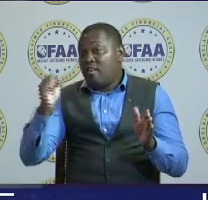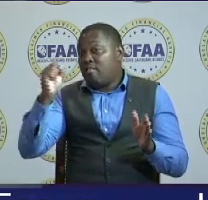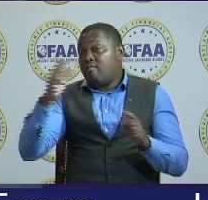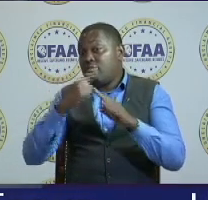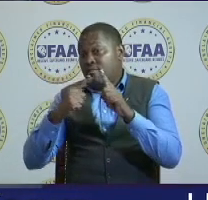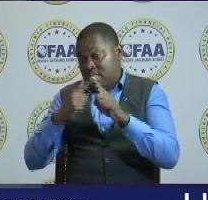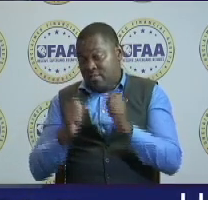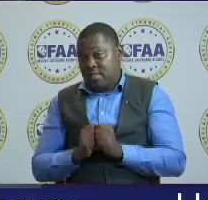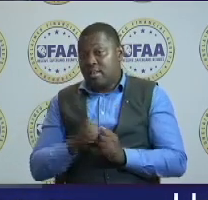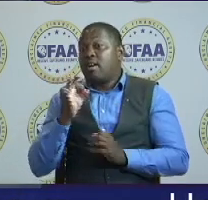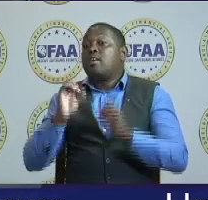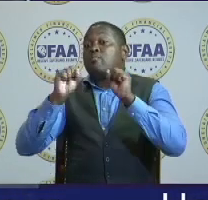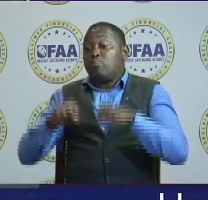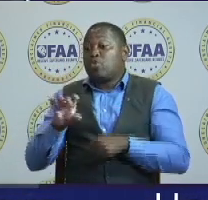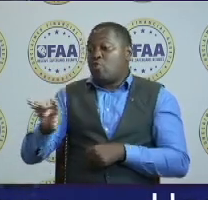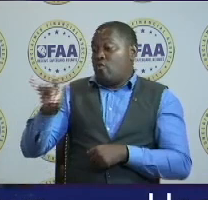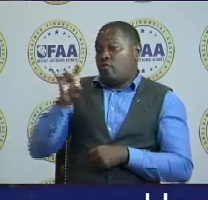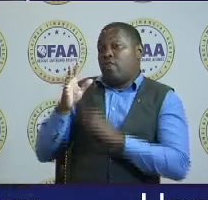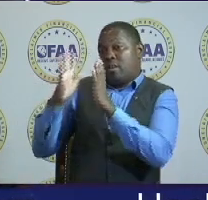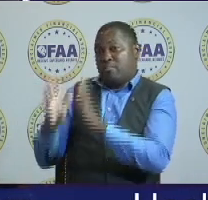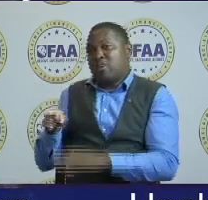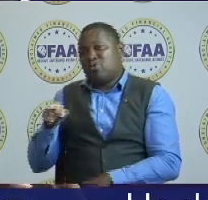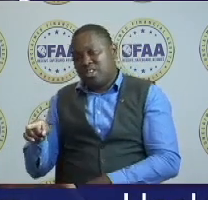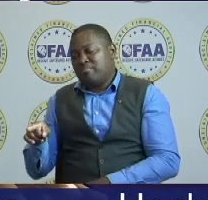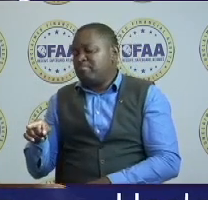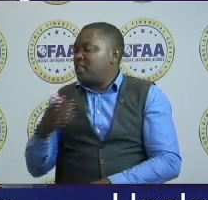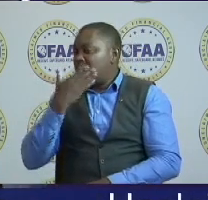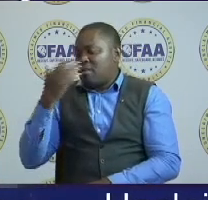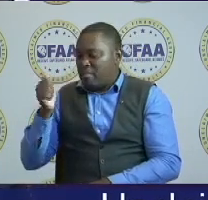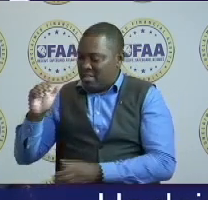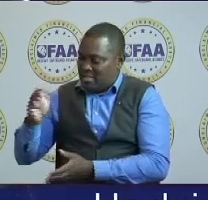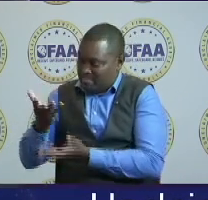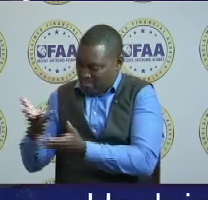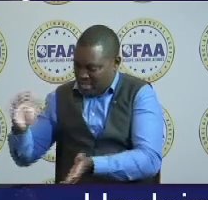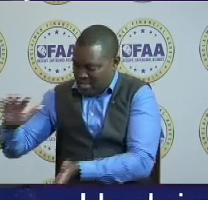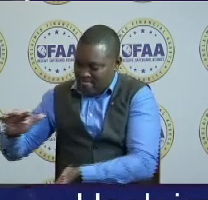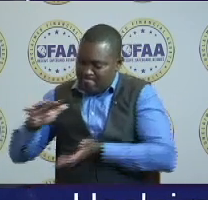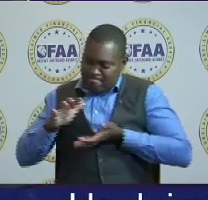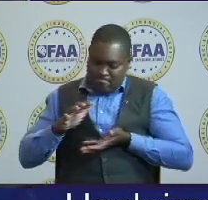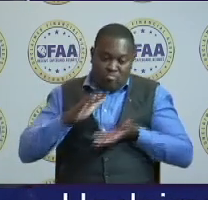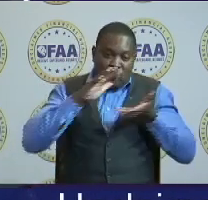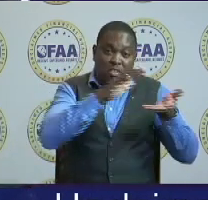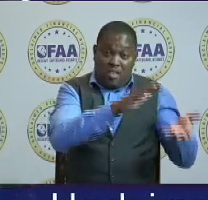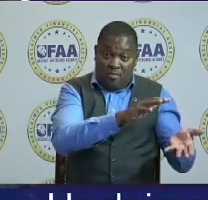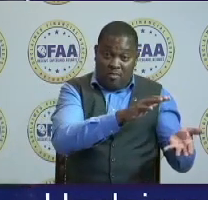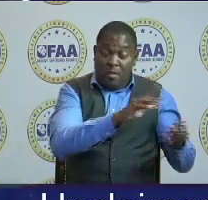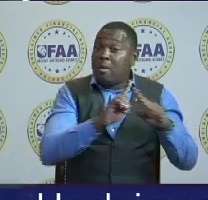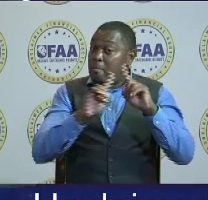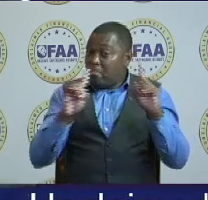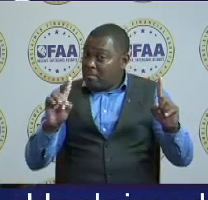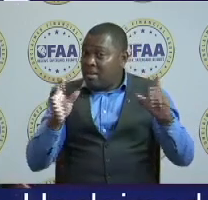if you're able to find that person within that period, then reunite that person with the assets. So that's Section 19. But if for whatever